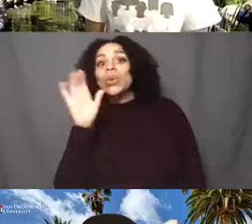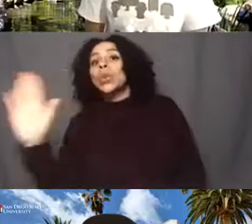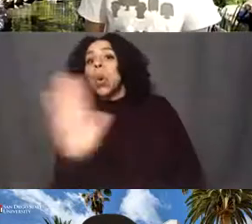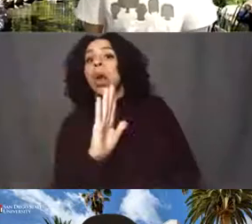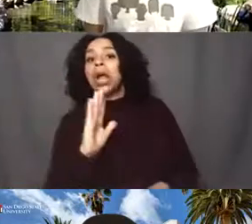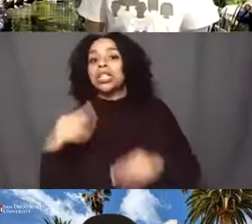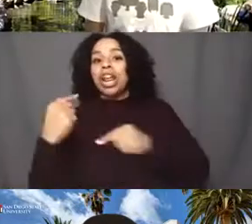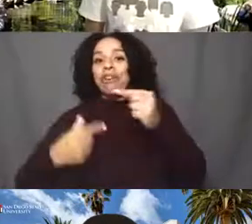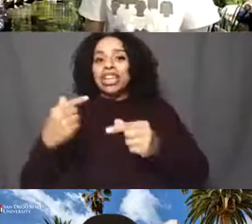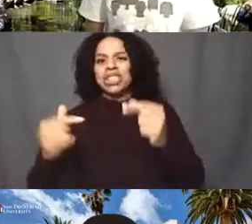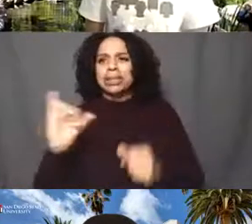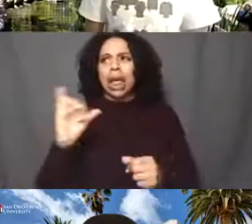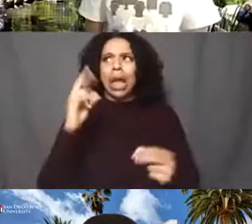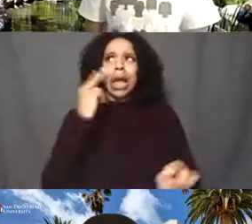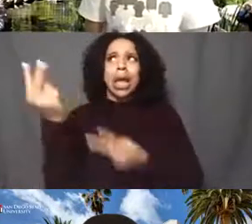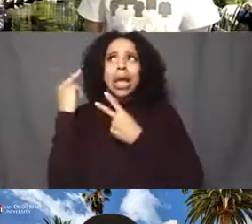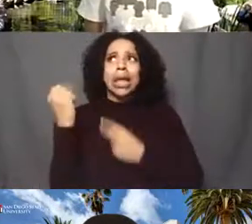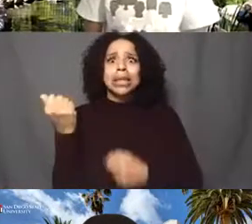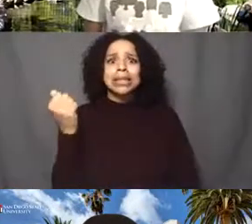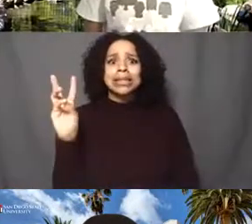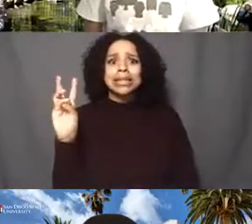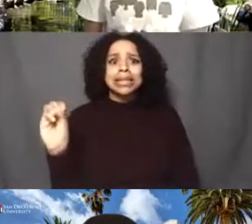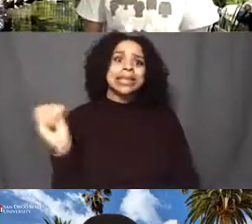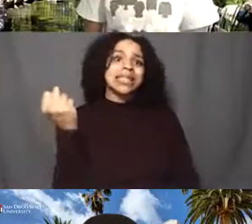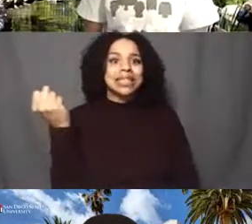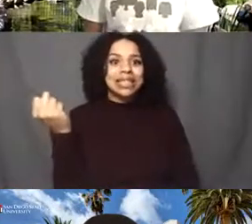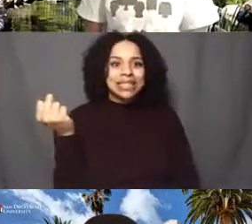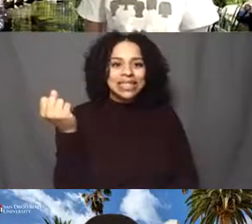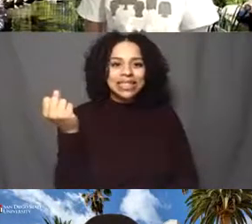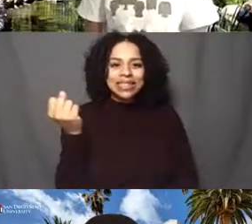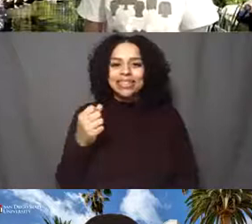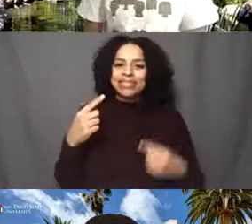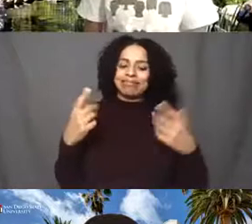actually true. So I am old.